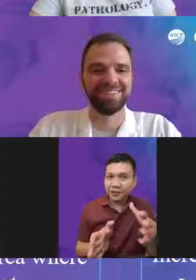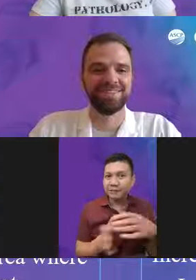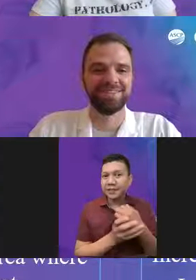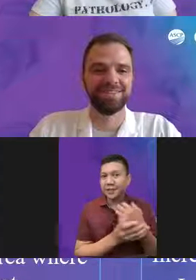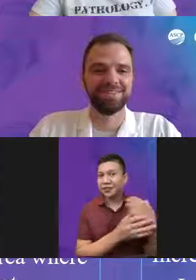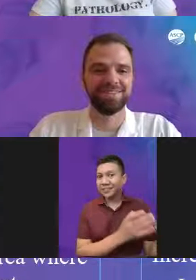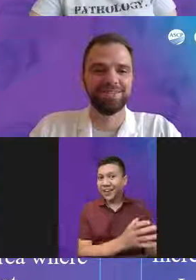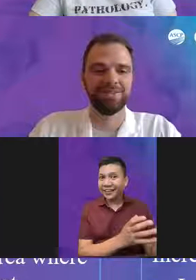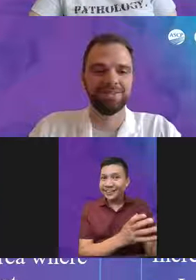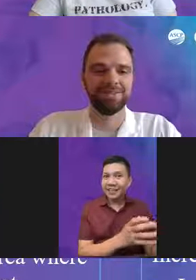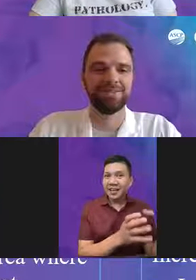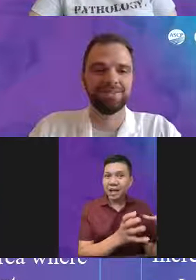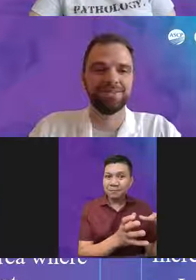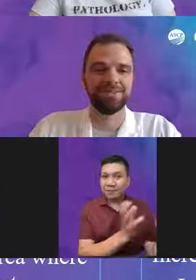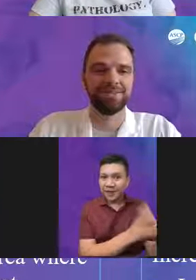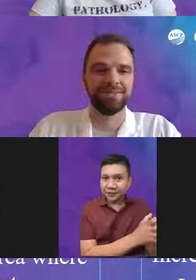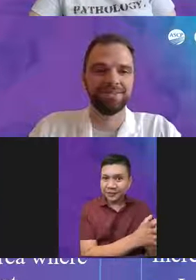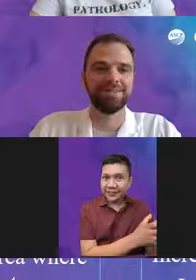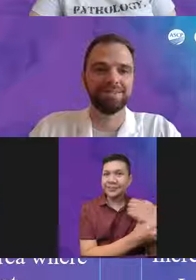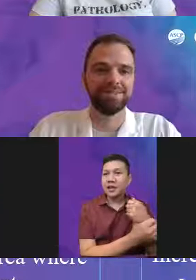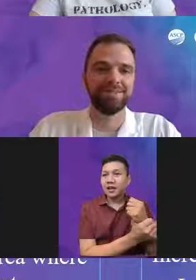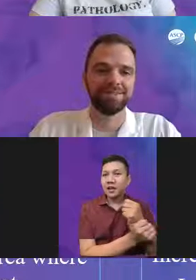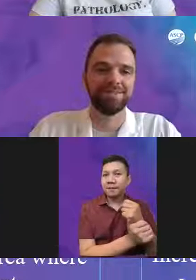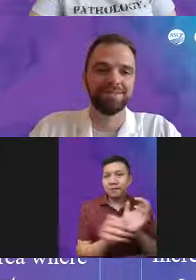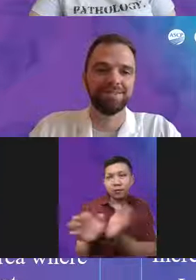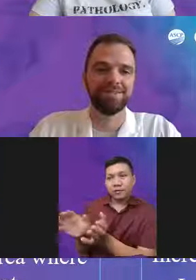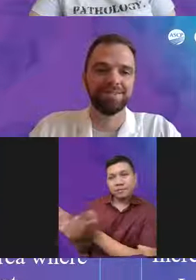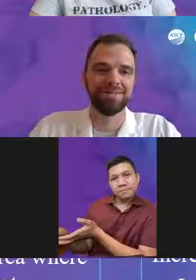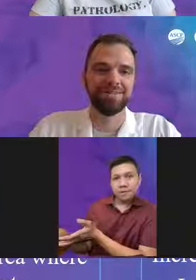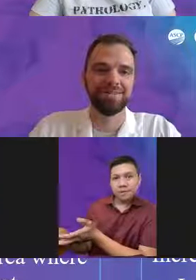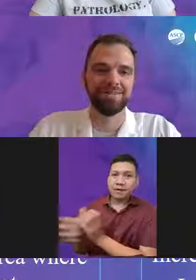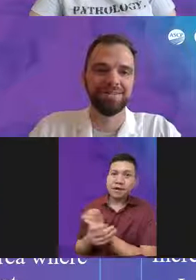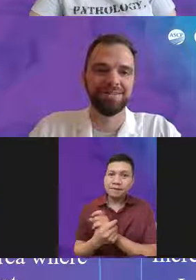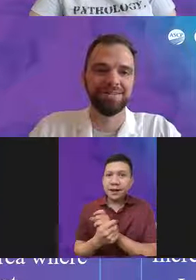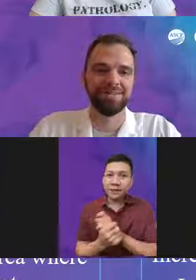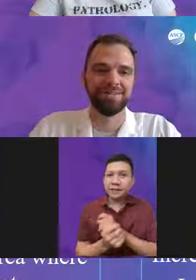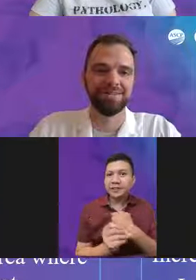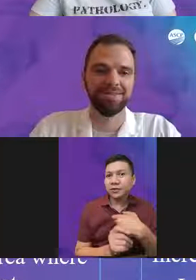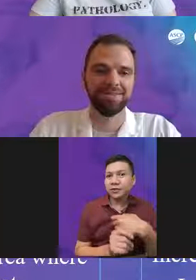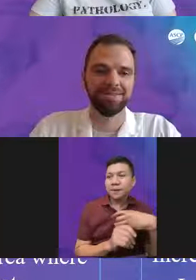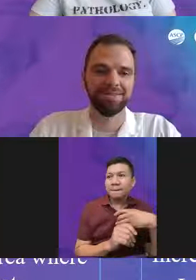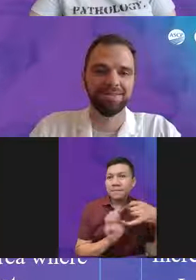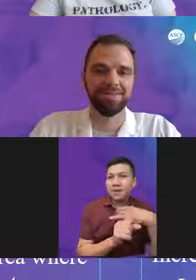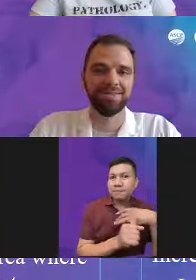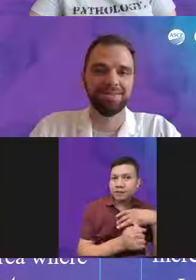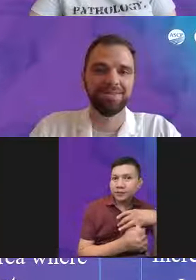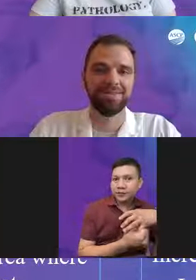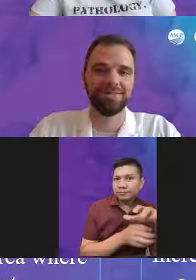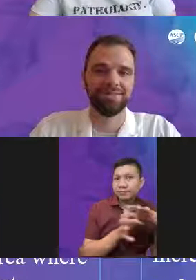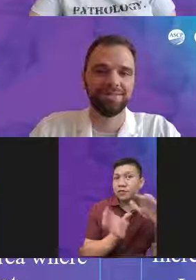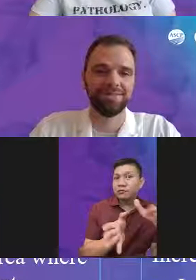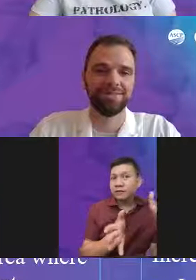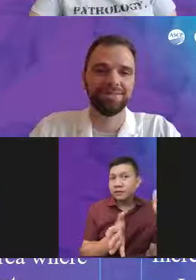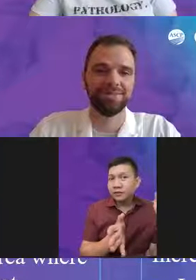information already based on the size, microcytes, or macrocytes. So my